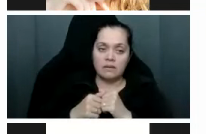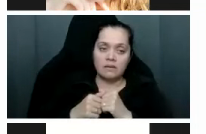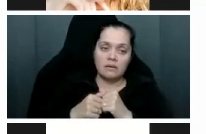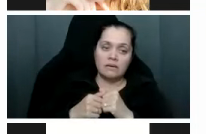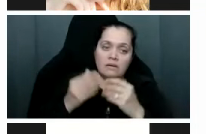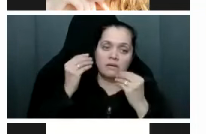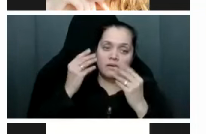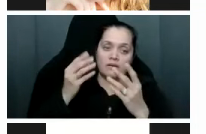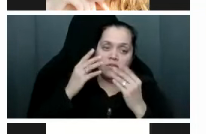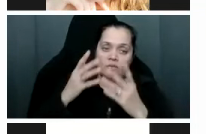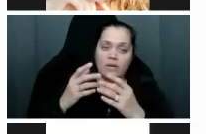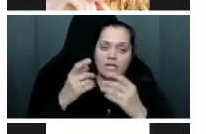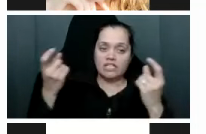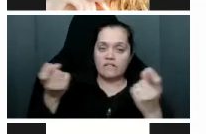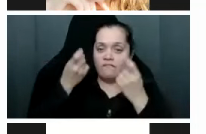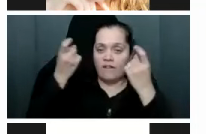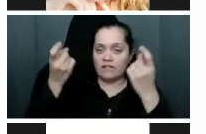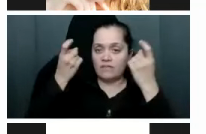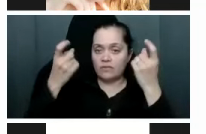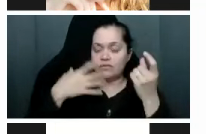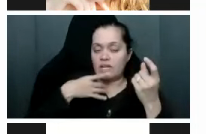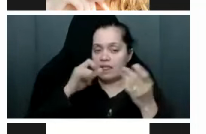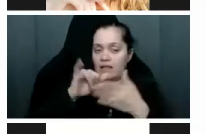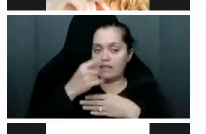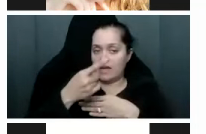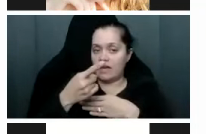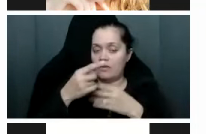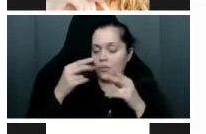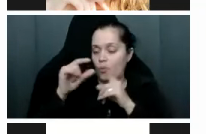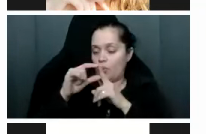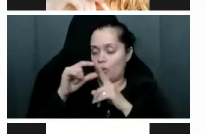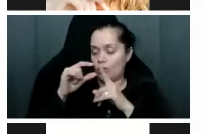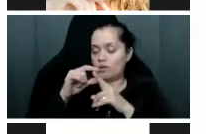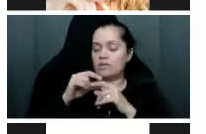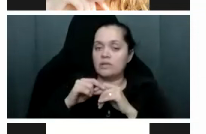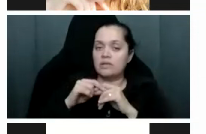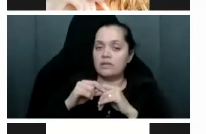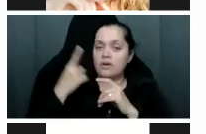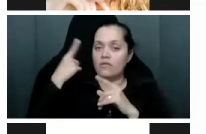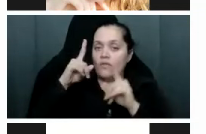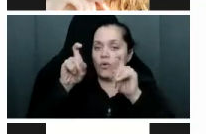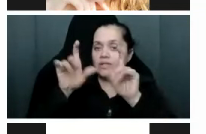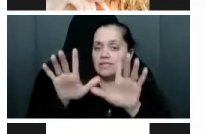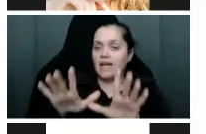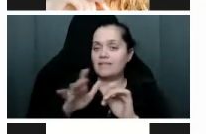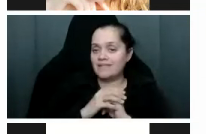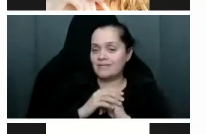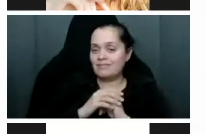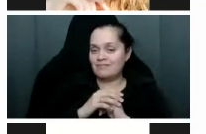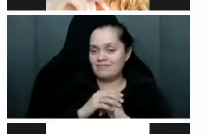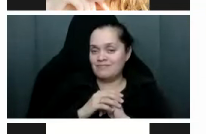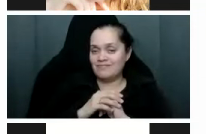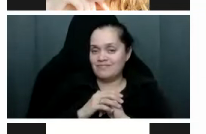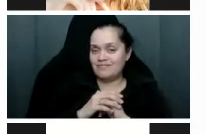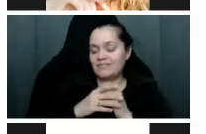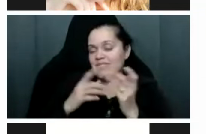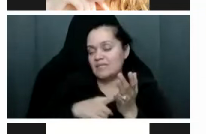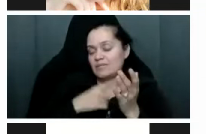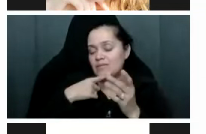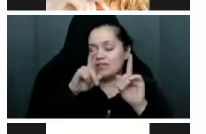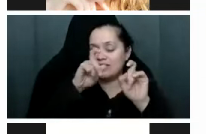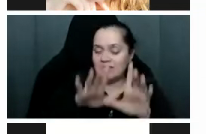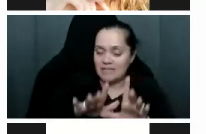Information festivals. I'm fond of that term for test. Sometimes I'll say test, sometimes I'll